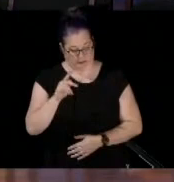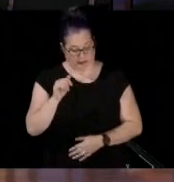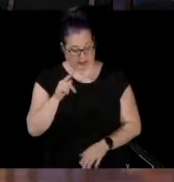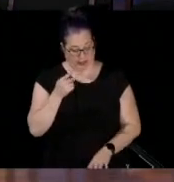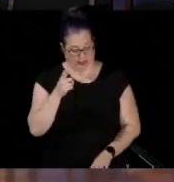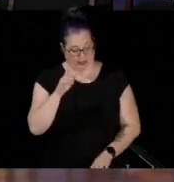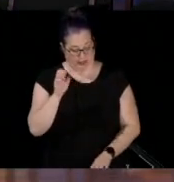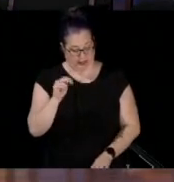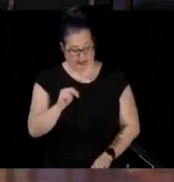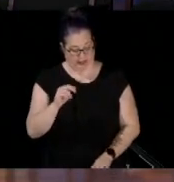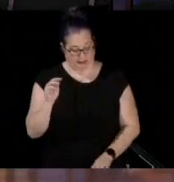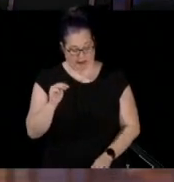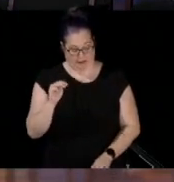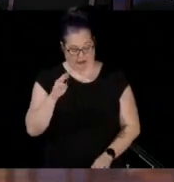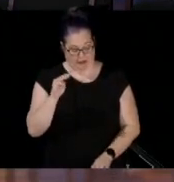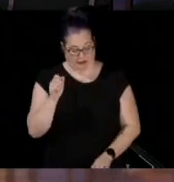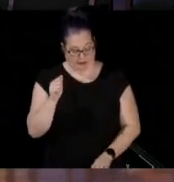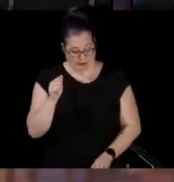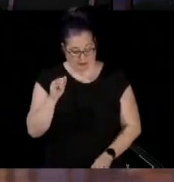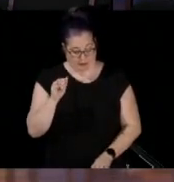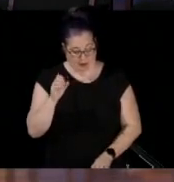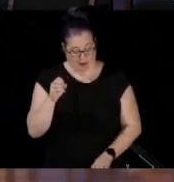Kathleen Mary Majorana.